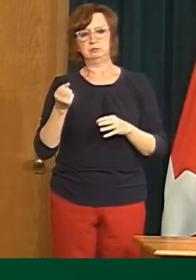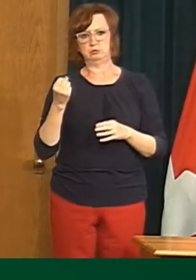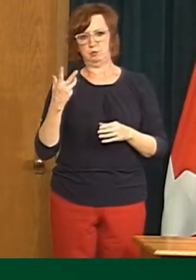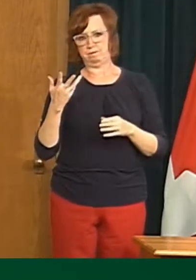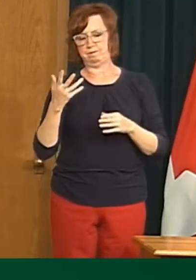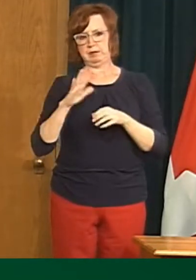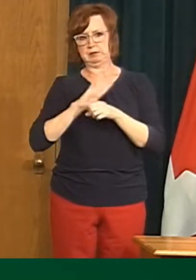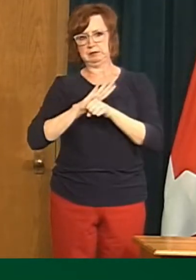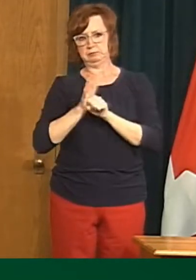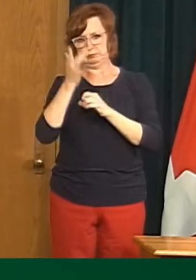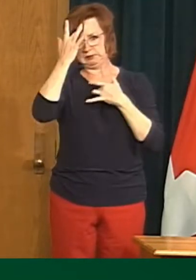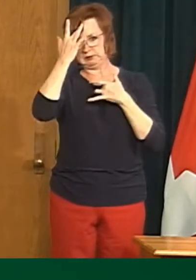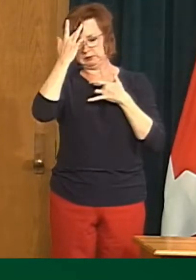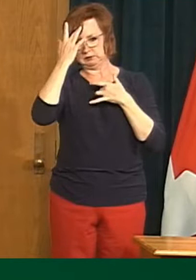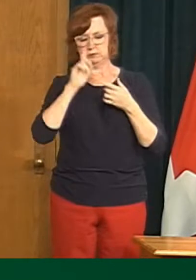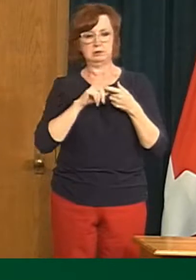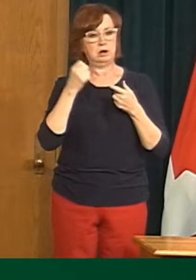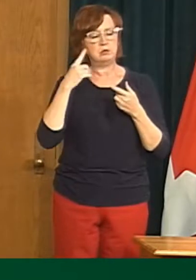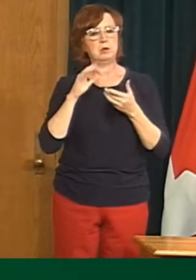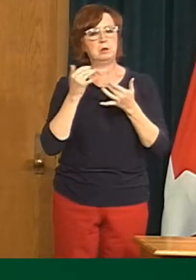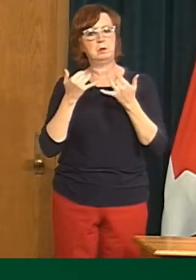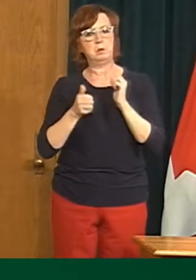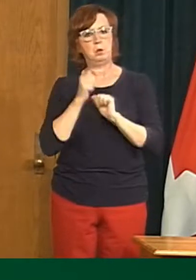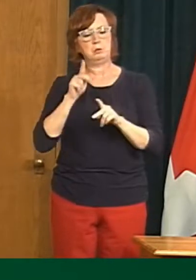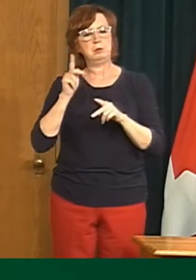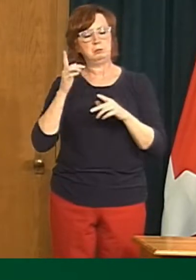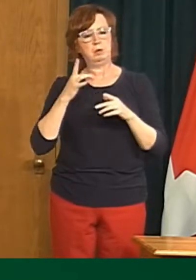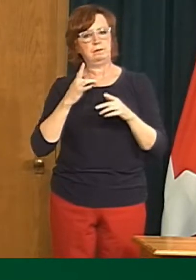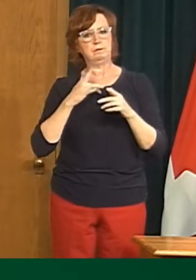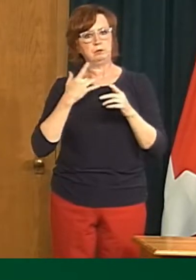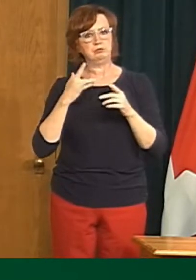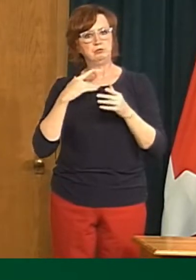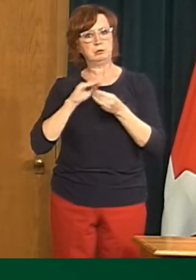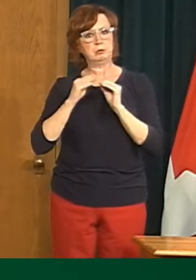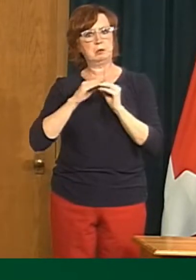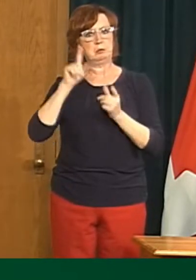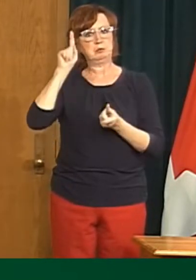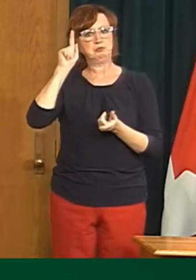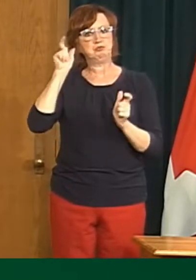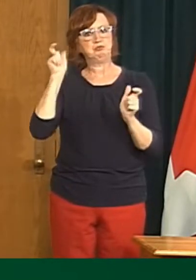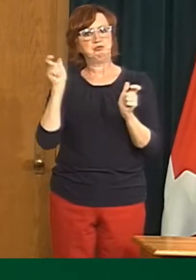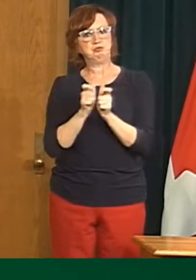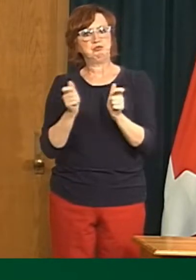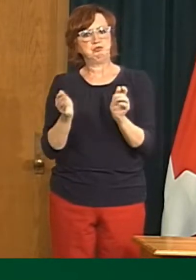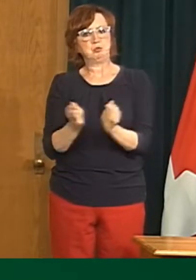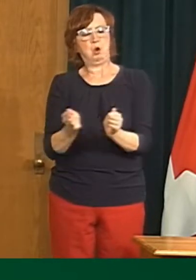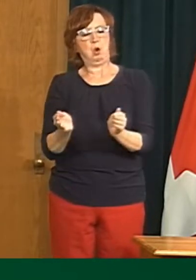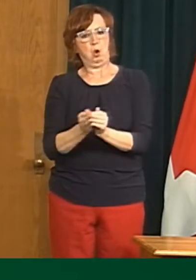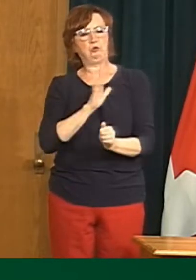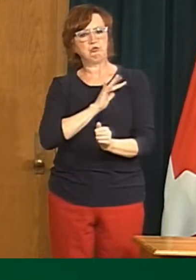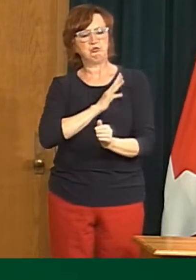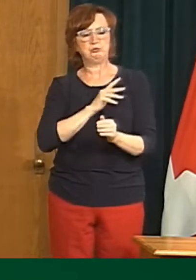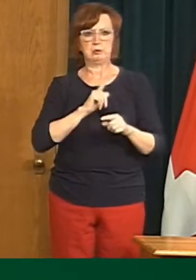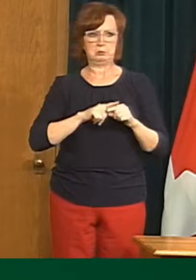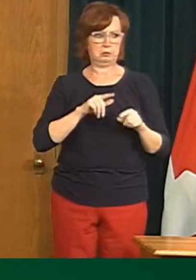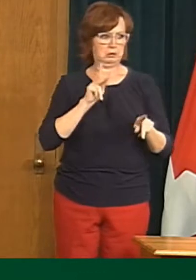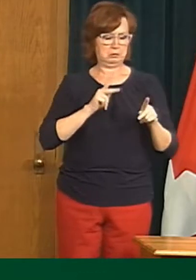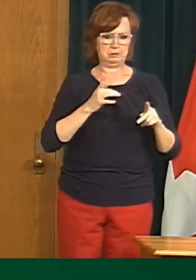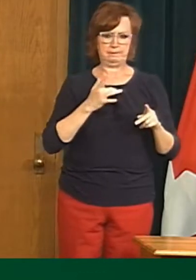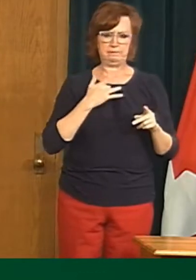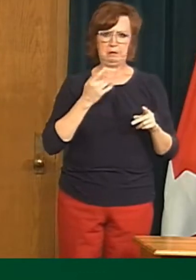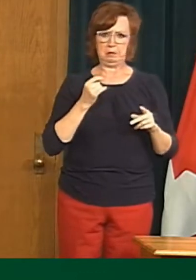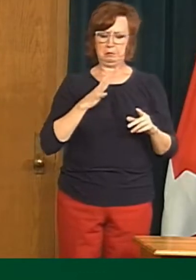of the province, a number of people have voiced concerns about the temporary closure of emergency rooms in 12